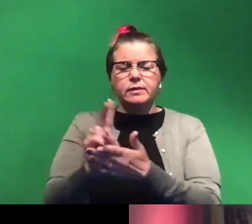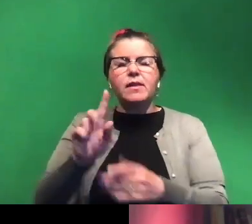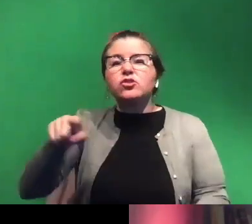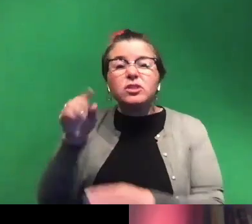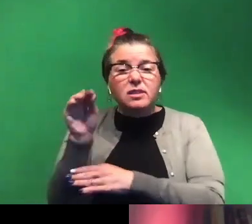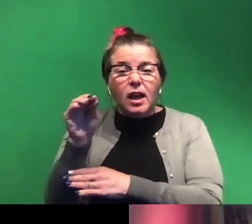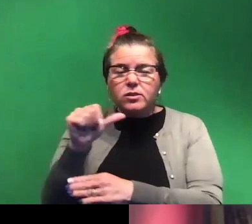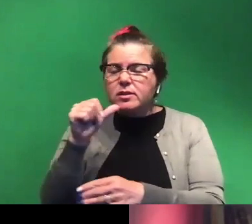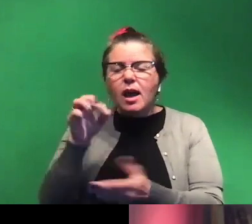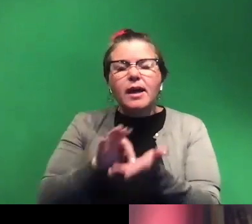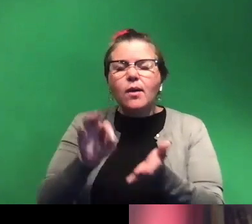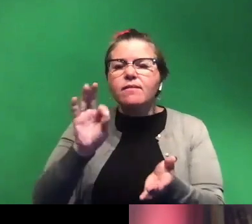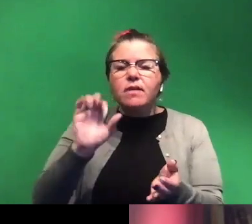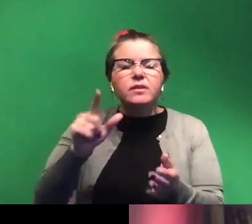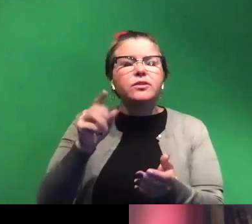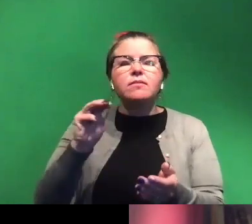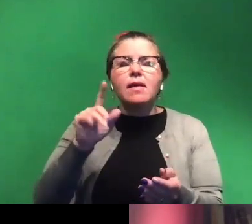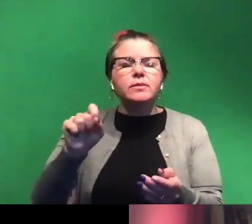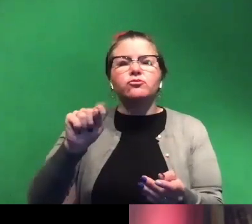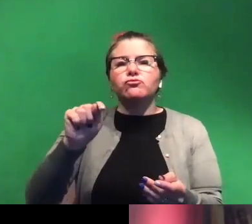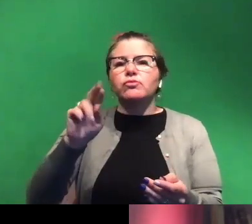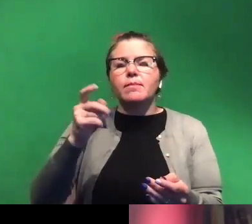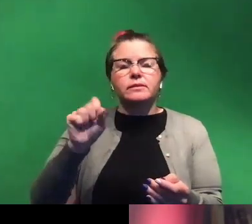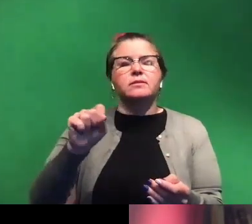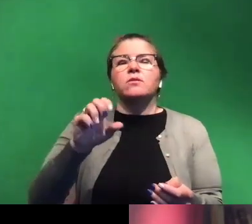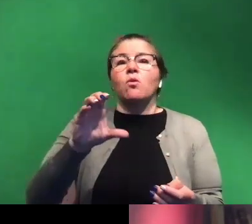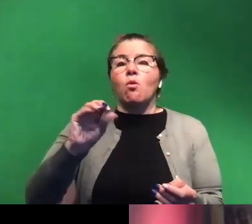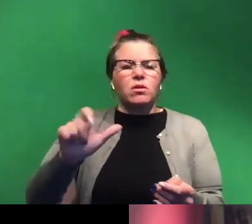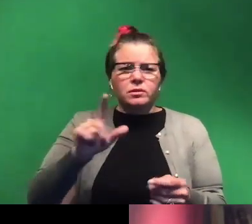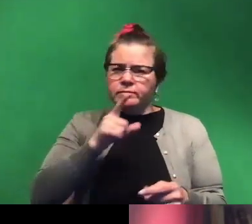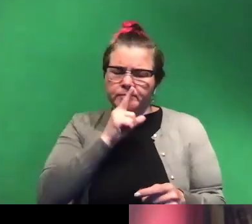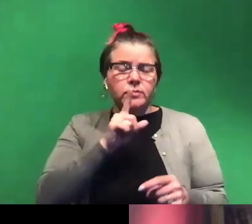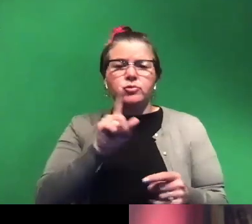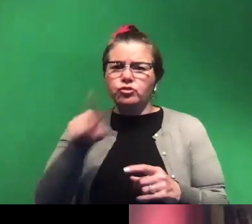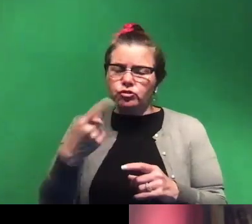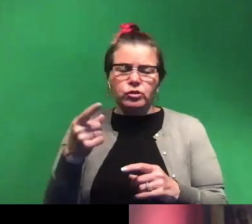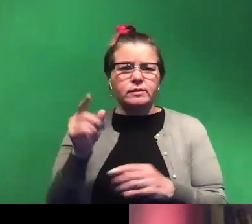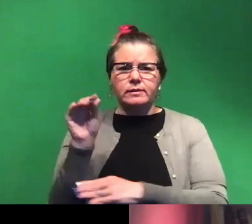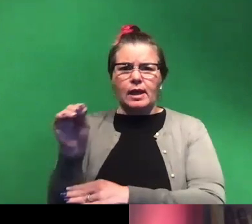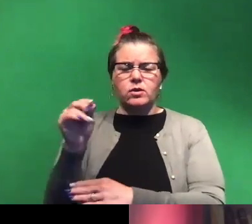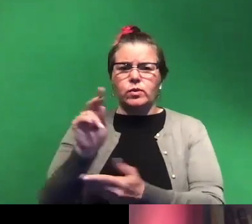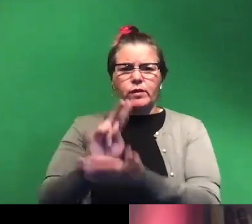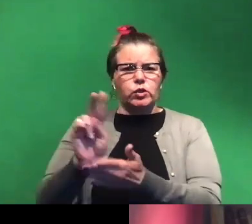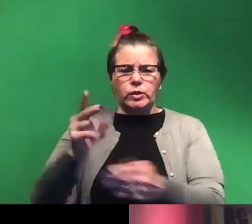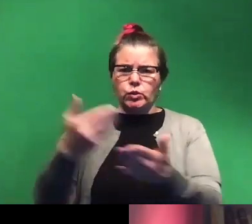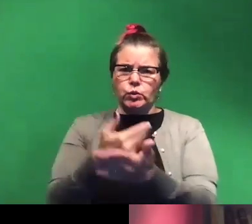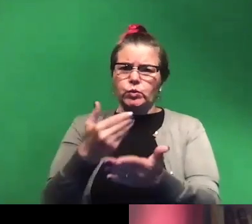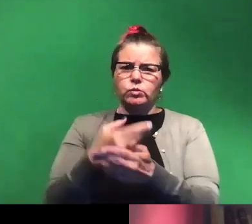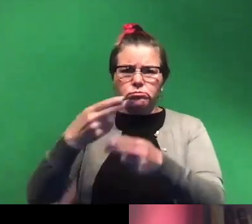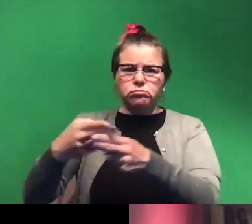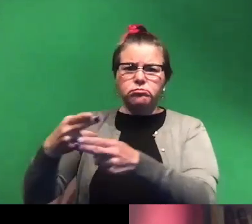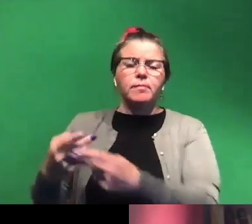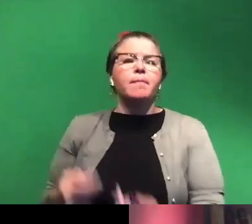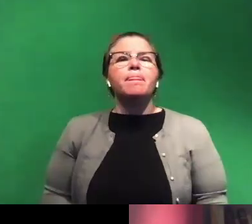counting fossil mammals or trilobites or corals or any of the other things that are important to understanding of the past. But we haven't even